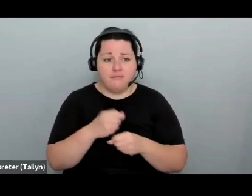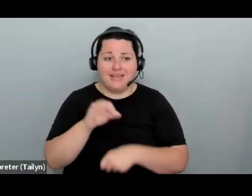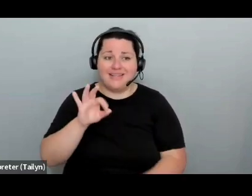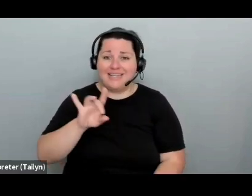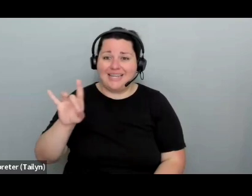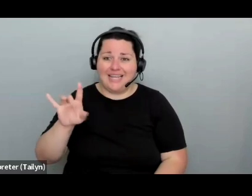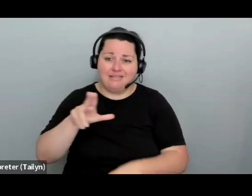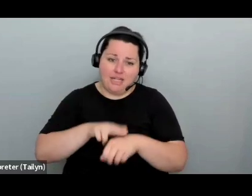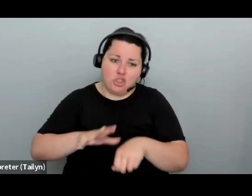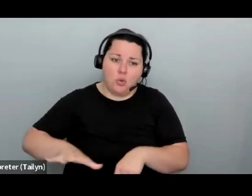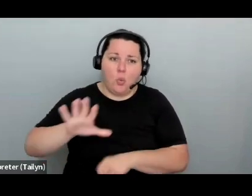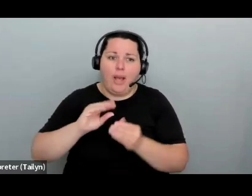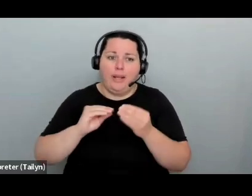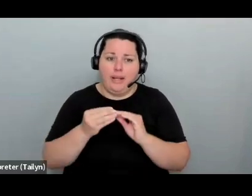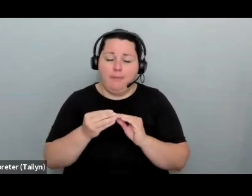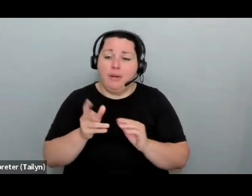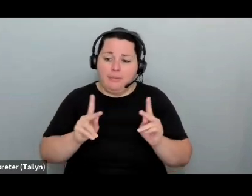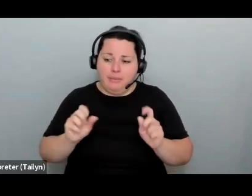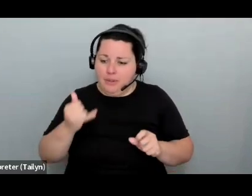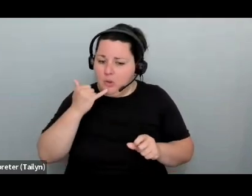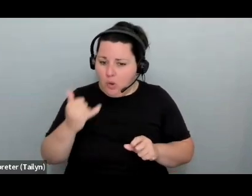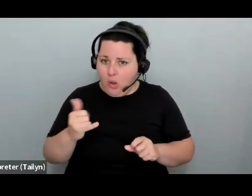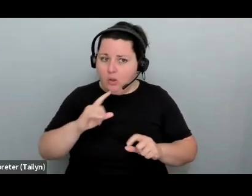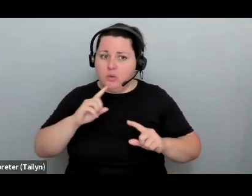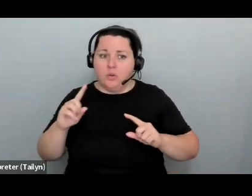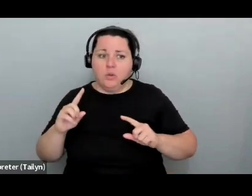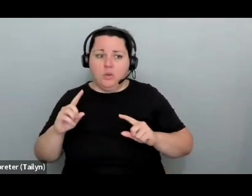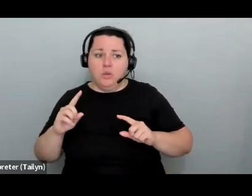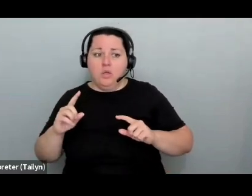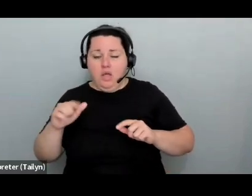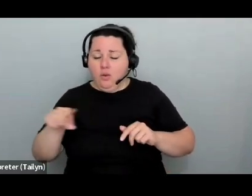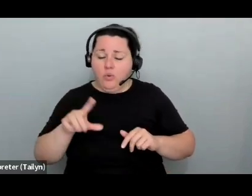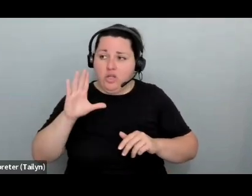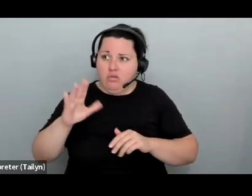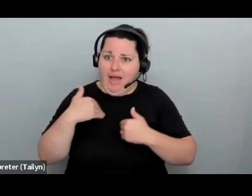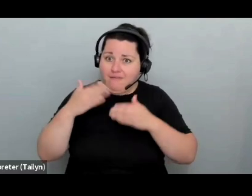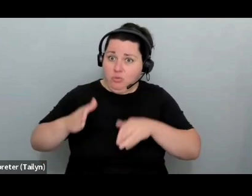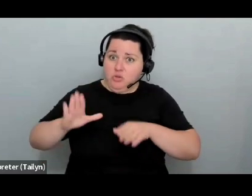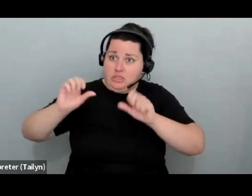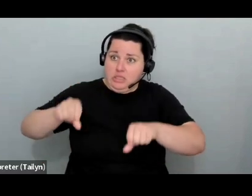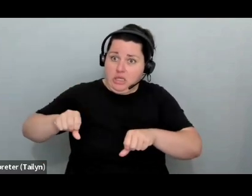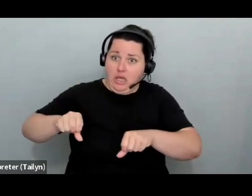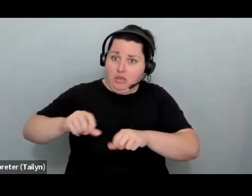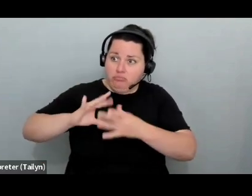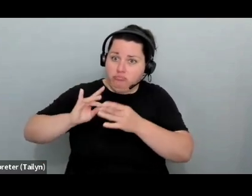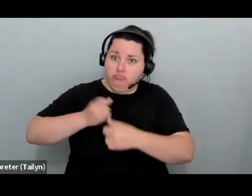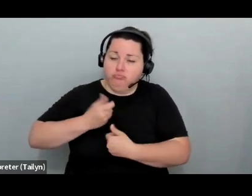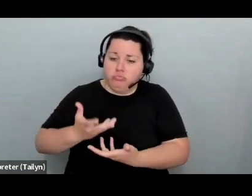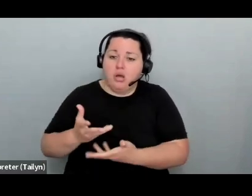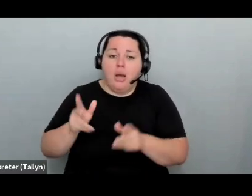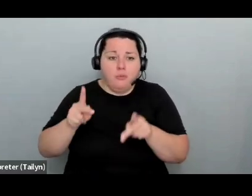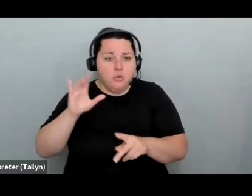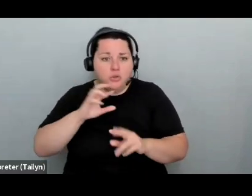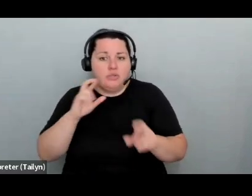988 nationwide number where individuals can call in order to receive someone to talk to, someone to respond, whether